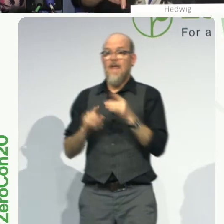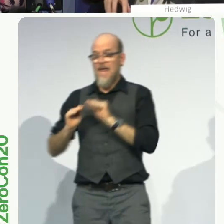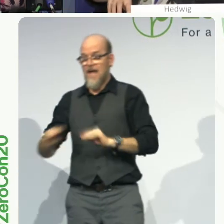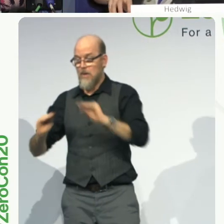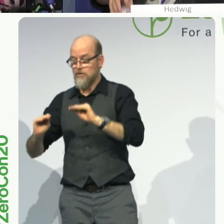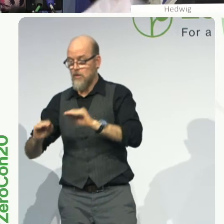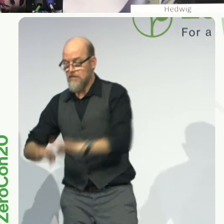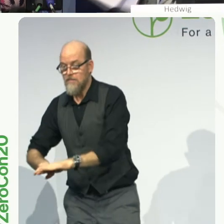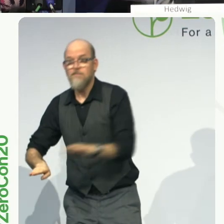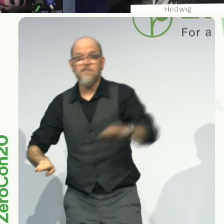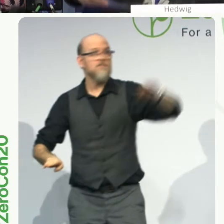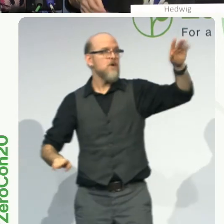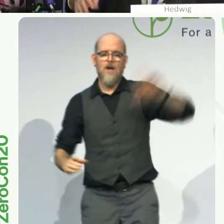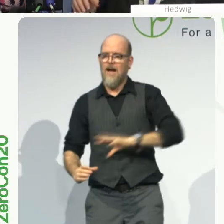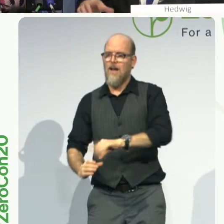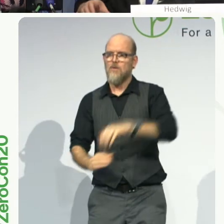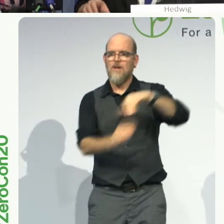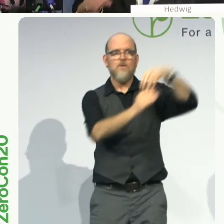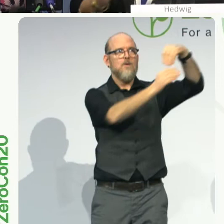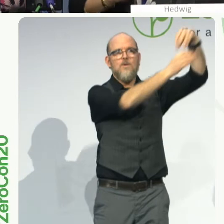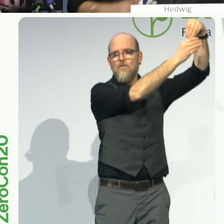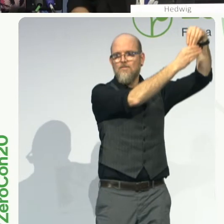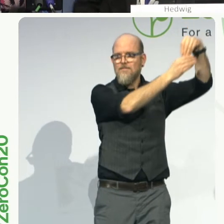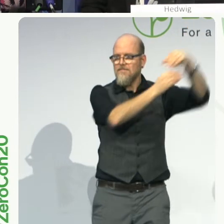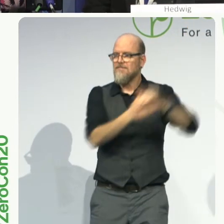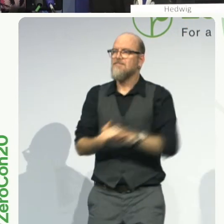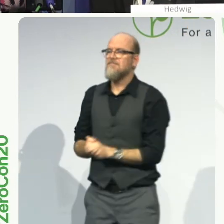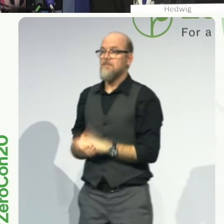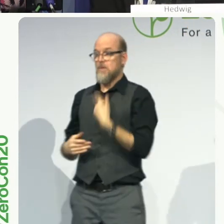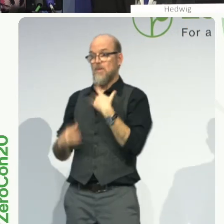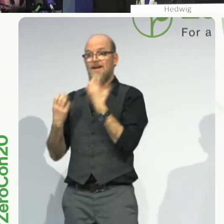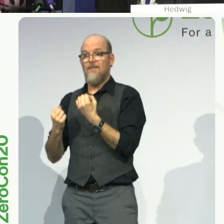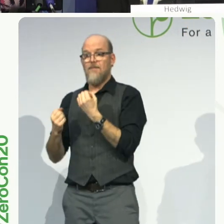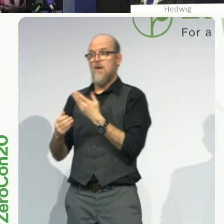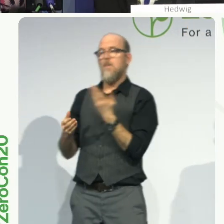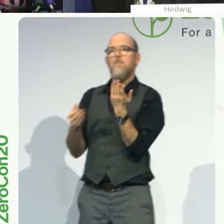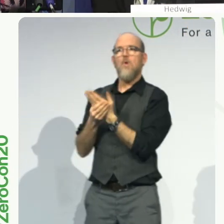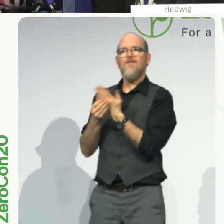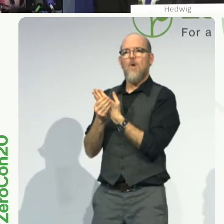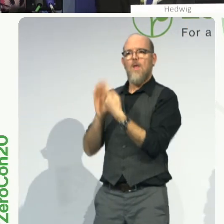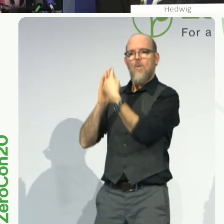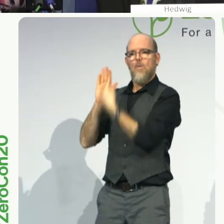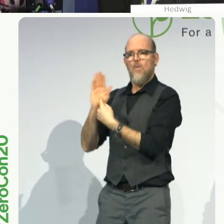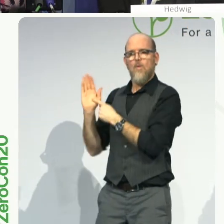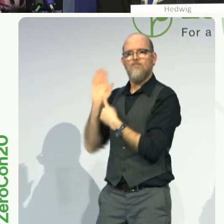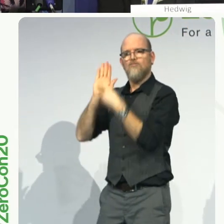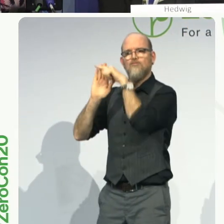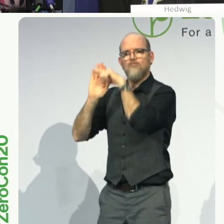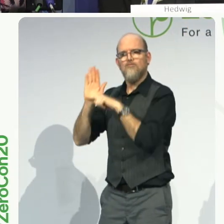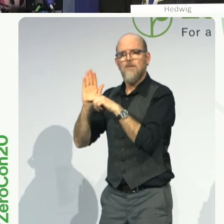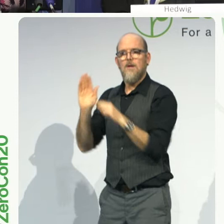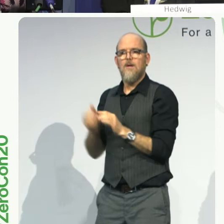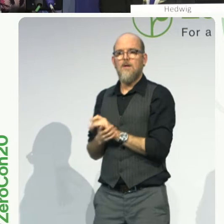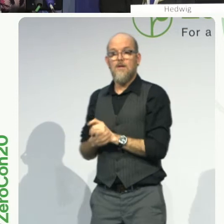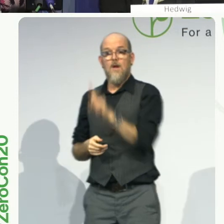So in our education portfolio, currently we have around 123 GIZ projects and specific components